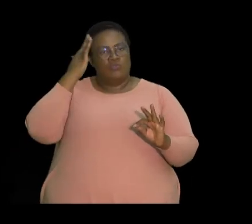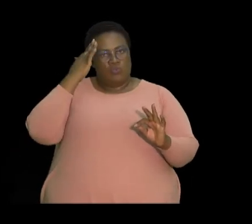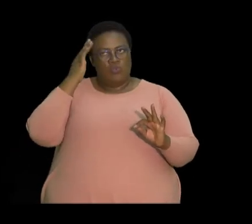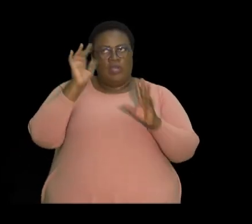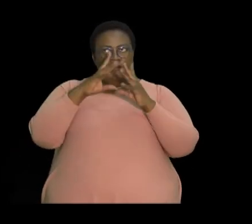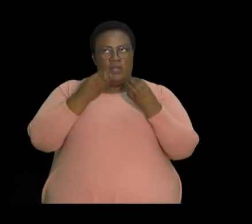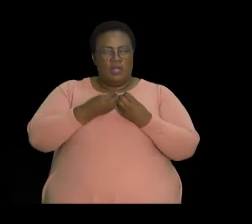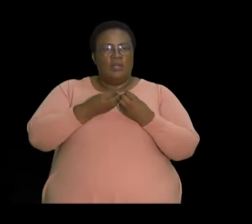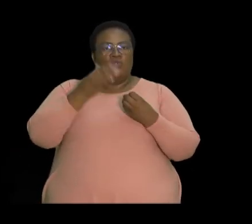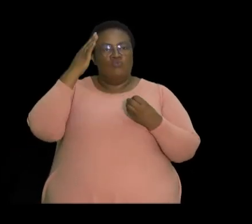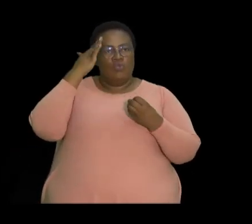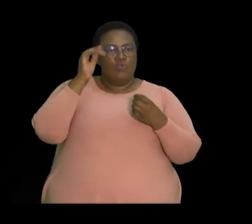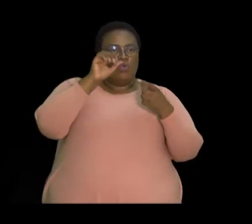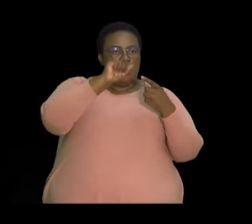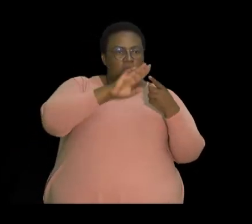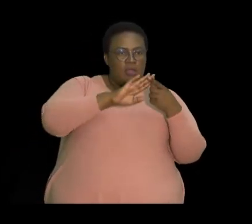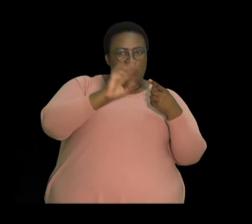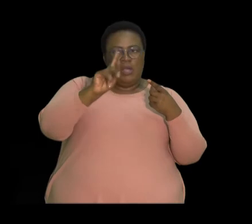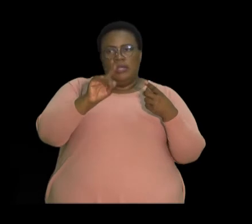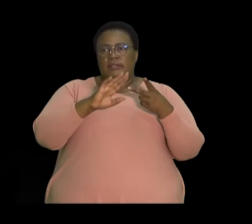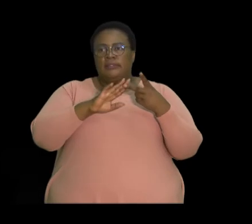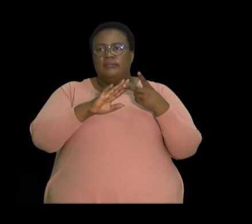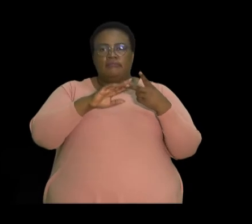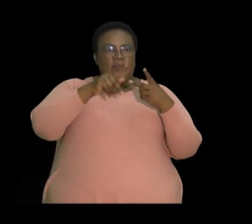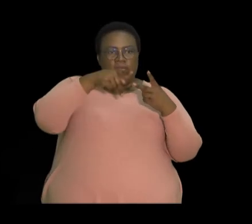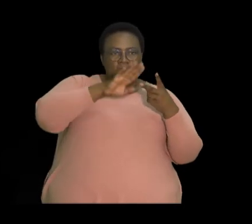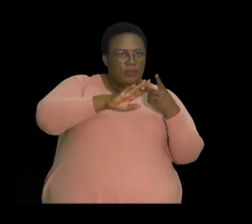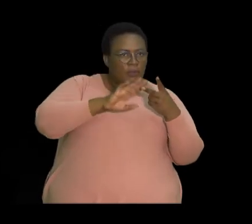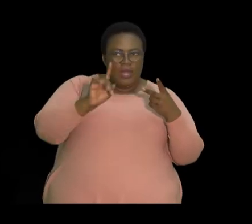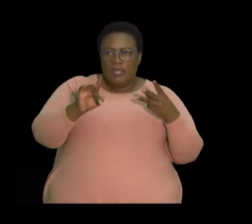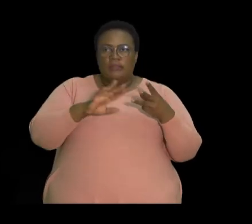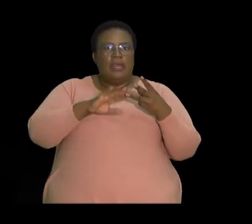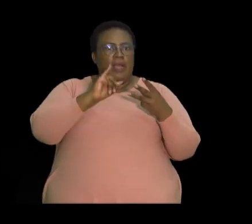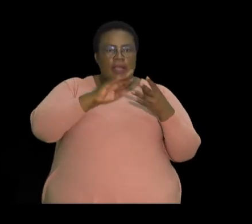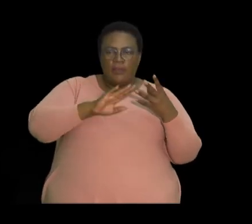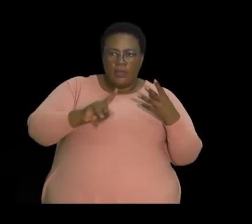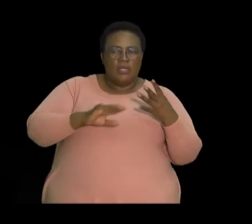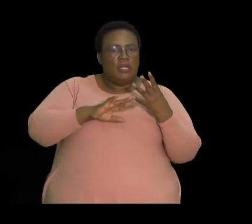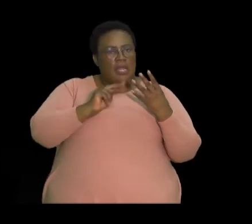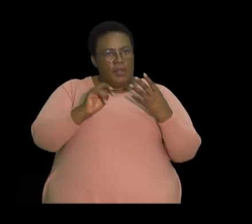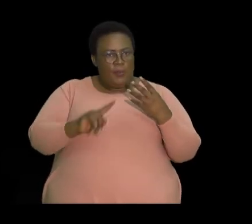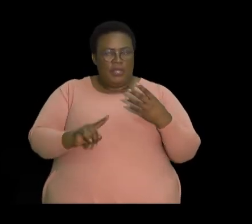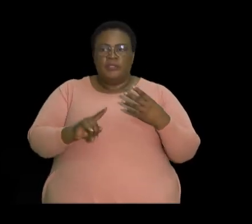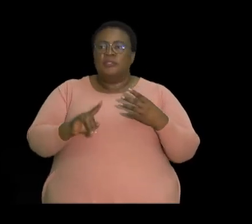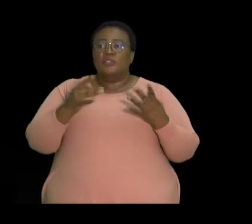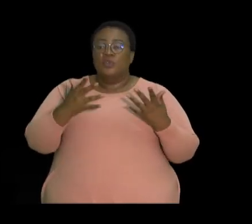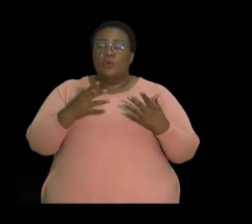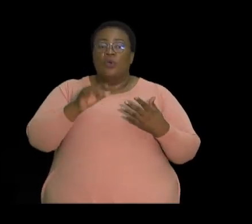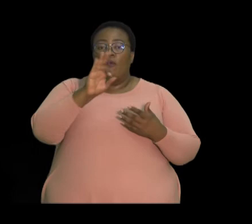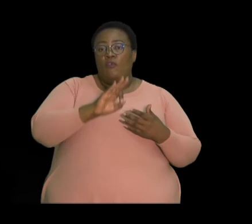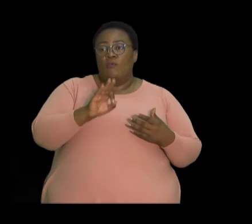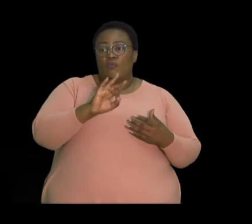your data so that you know what is what when you are substituting. So our formula is A is equals to